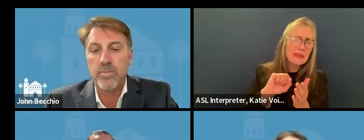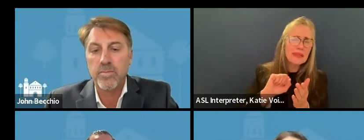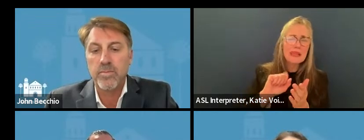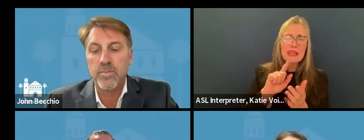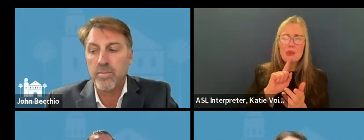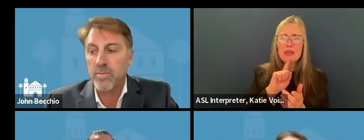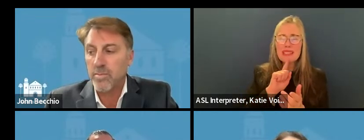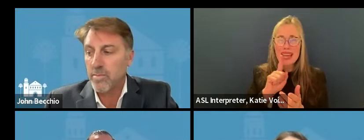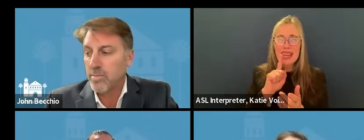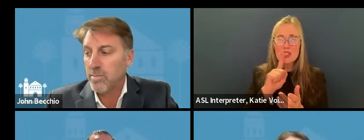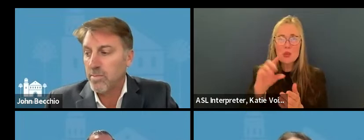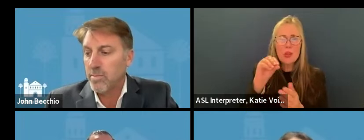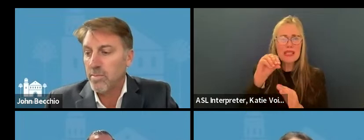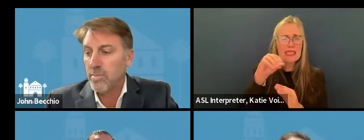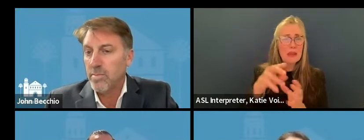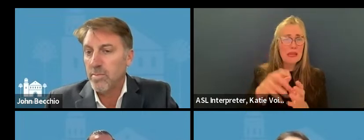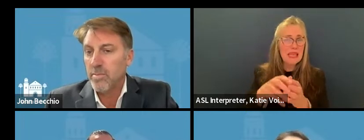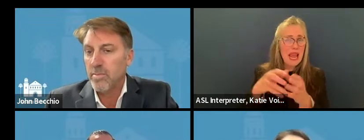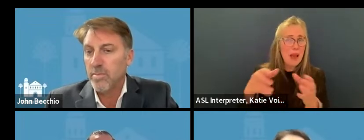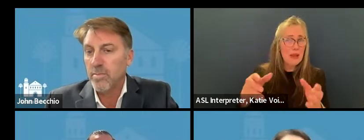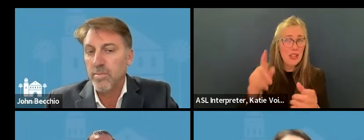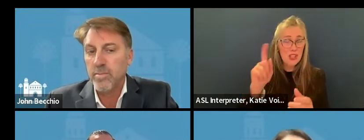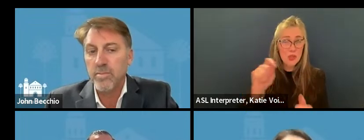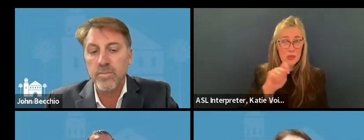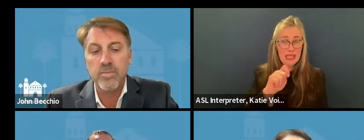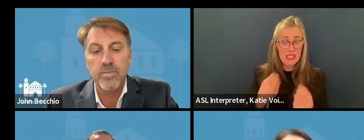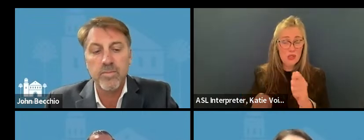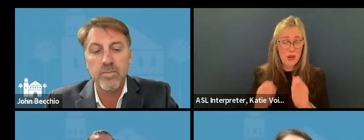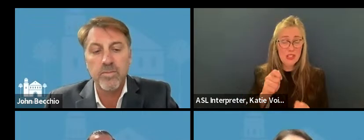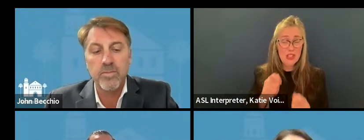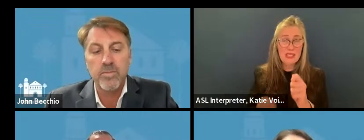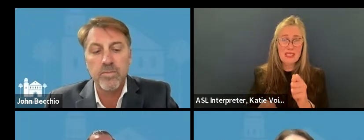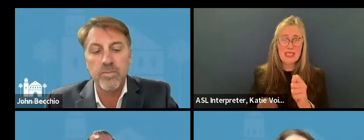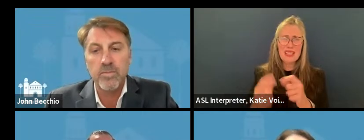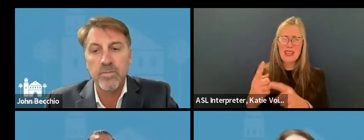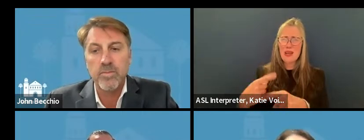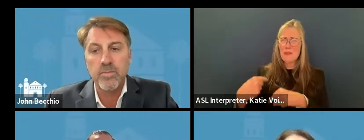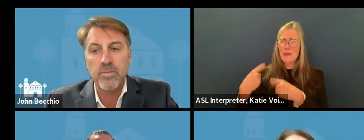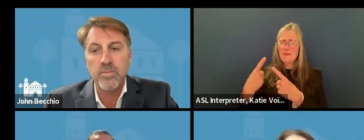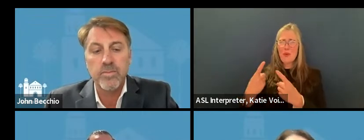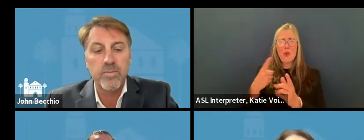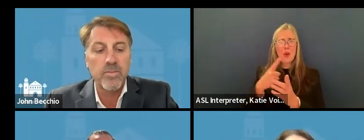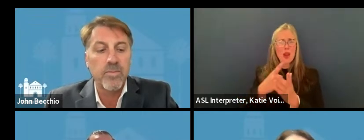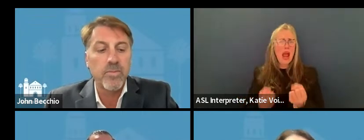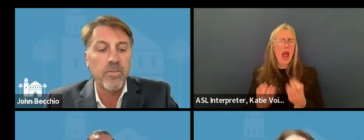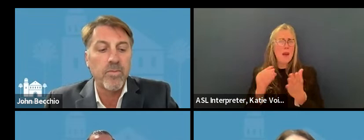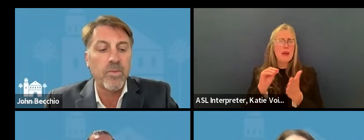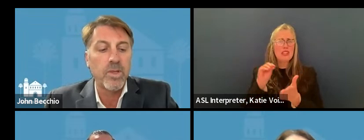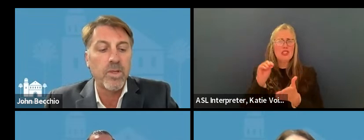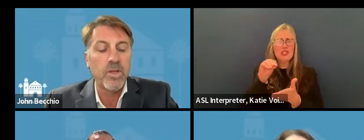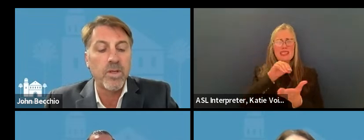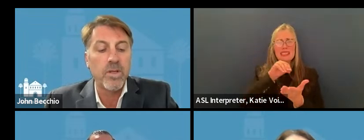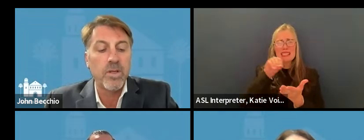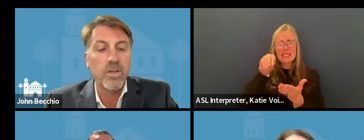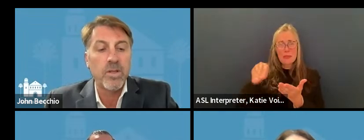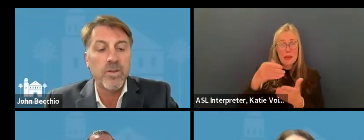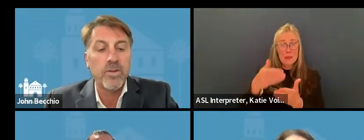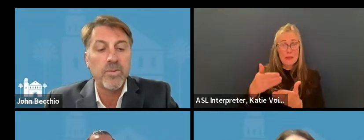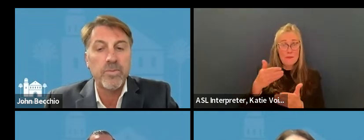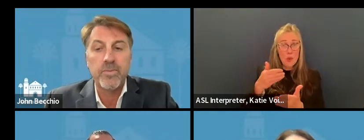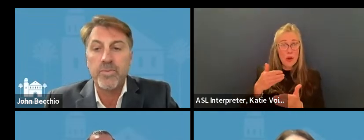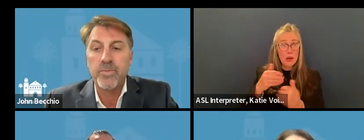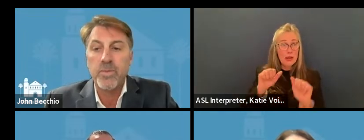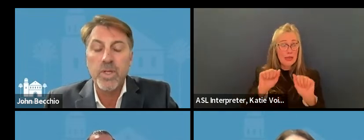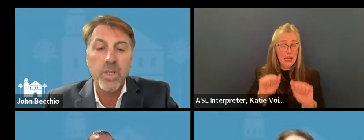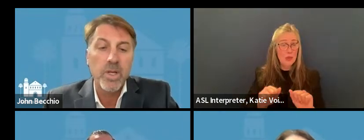actual spending, and do we need to adjust it accordingly? So we have some history of what's been spent before. I would ask that be part of the discussion